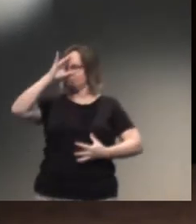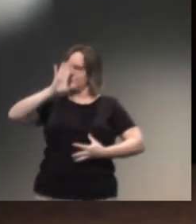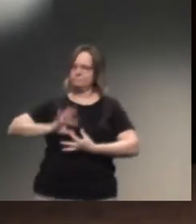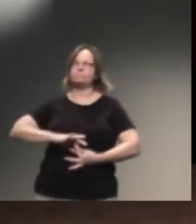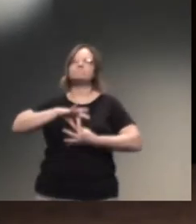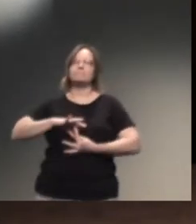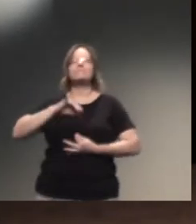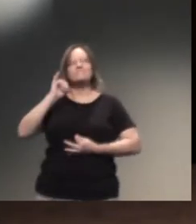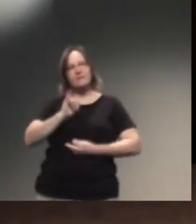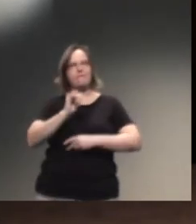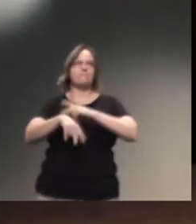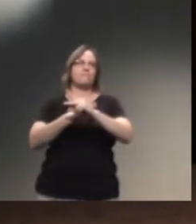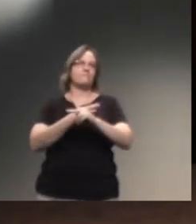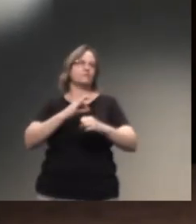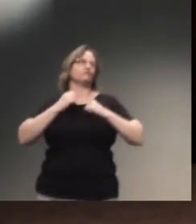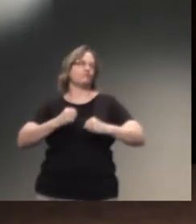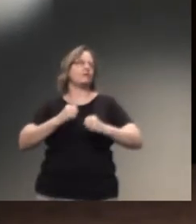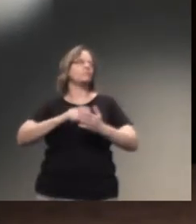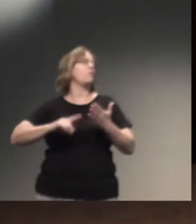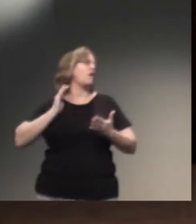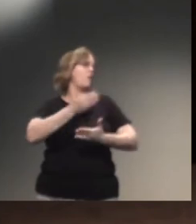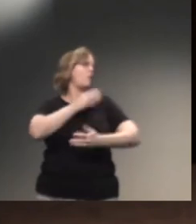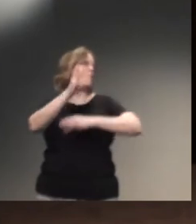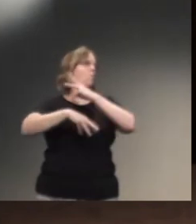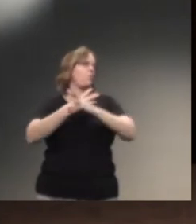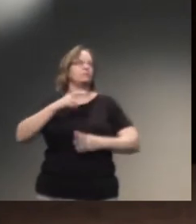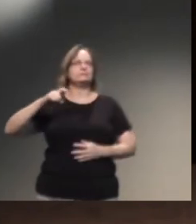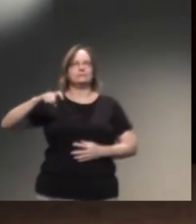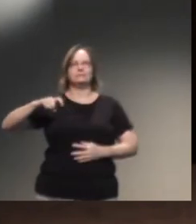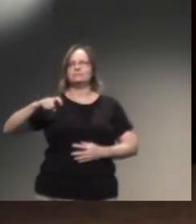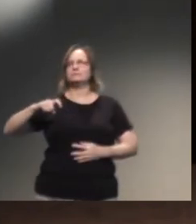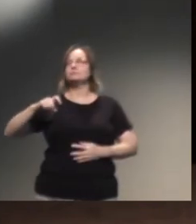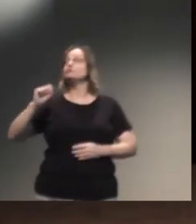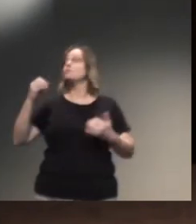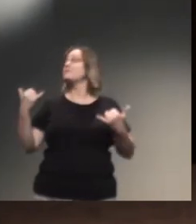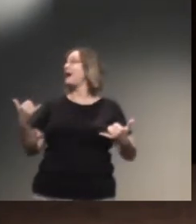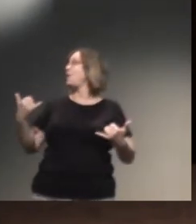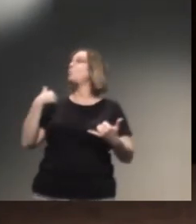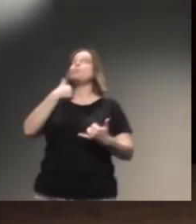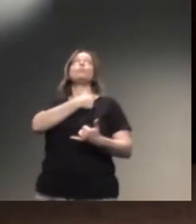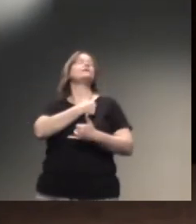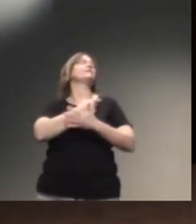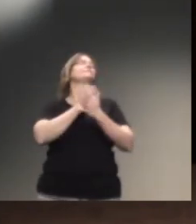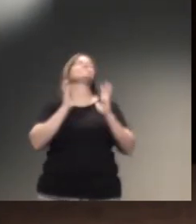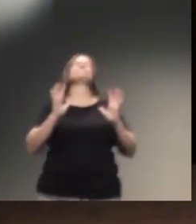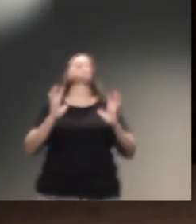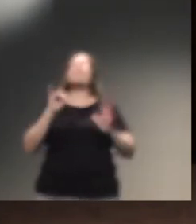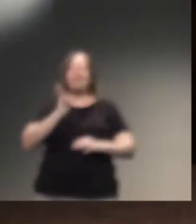And so it is with that commitment in our hearts that we joyfully say, thank you, God.